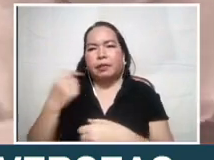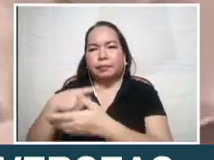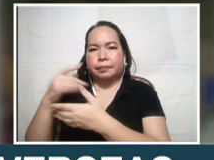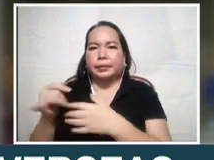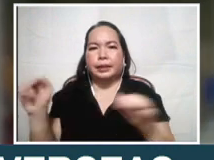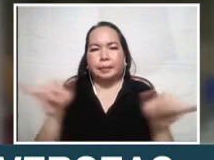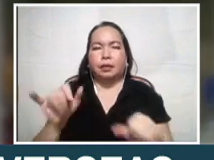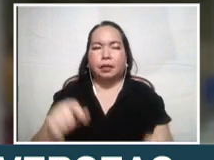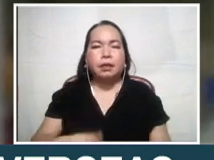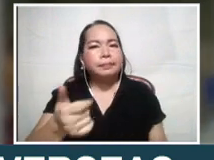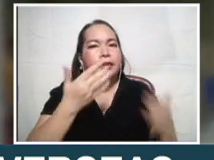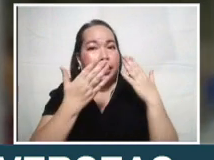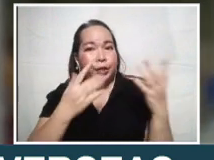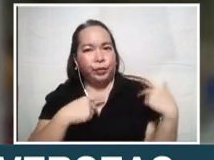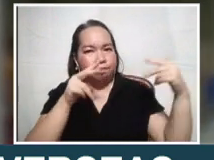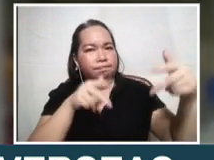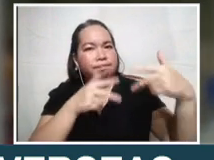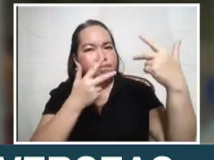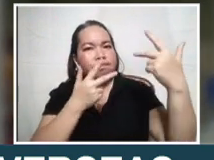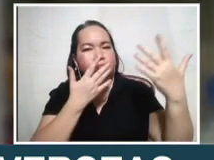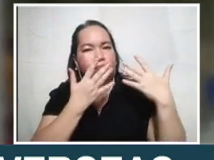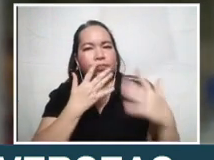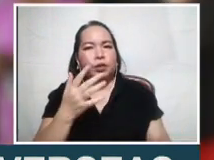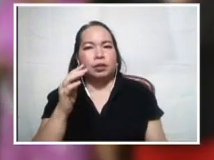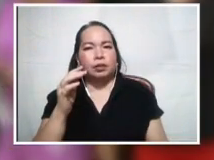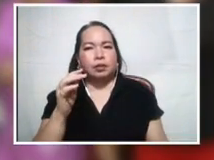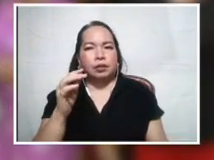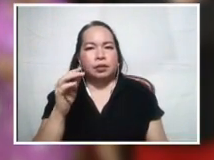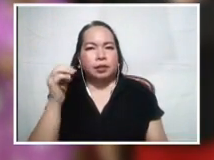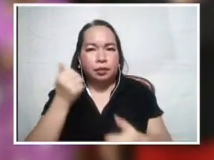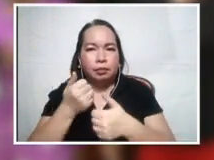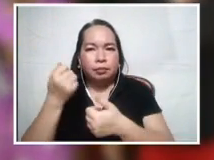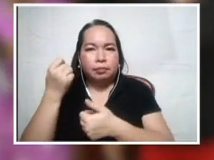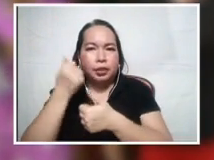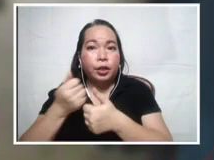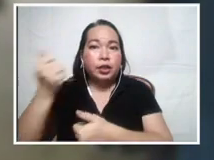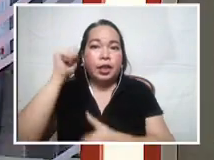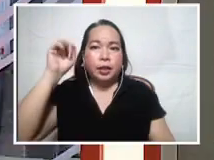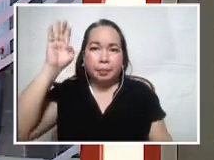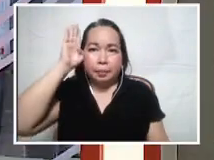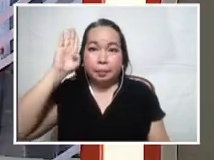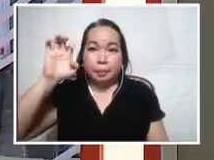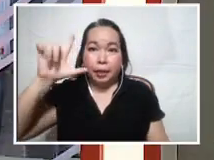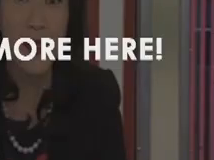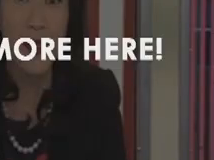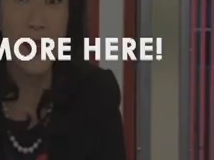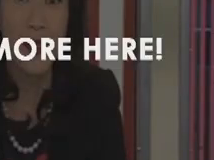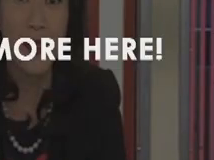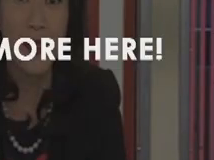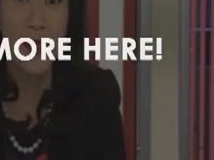time, Secretary Silvestre Bello III of the Labor Department. Okay. Thank you, Rika. Thank you, sir. Nice good day. To you.